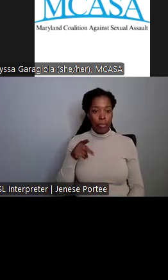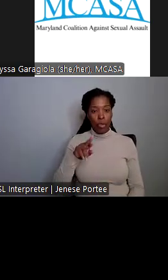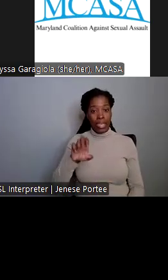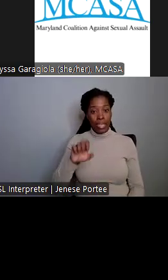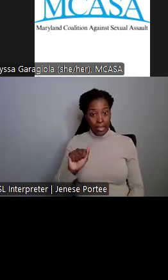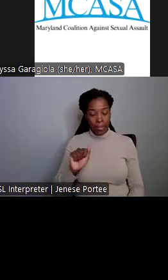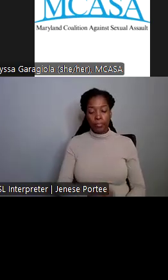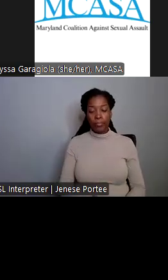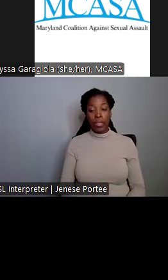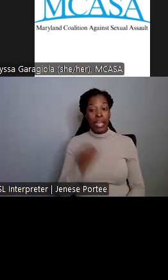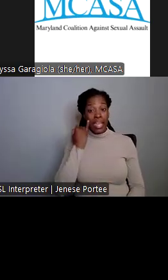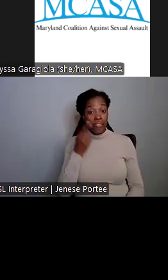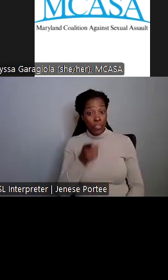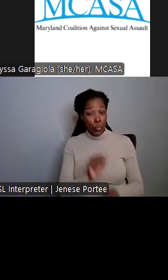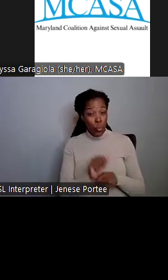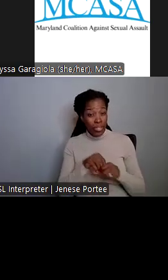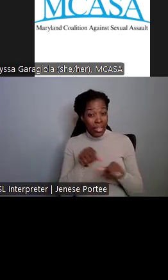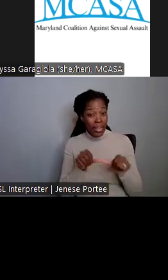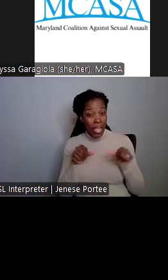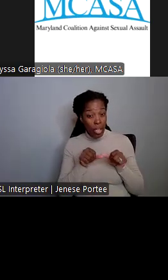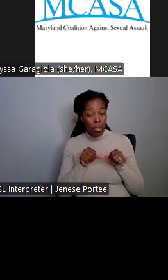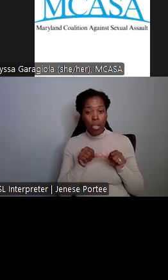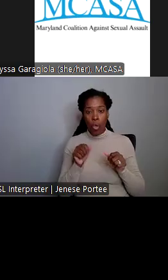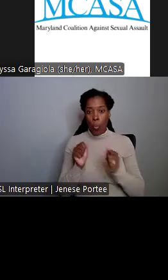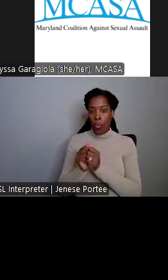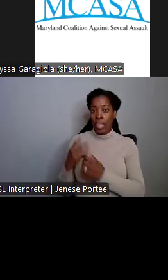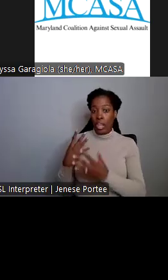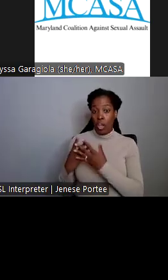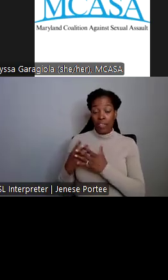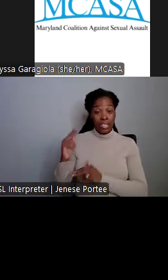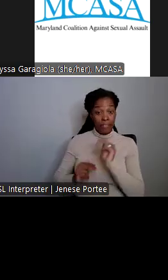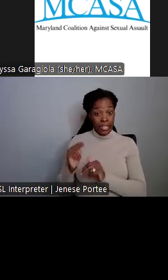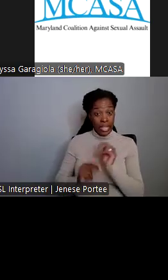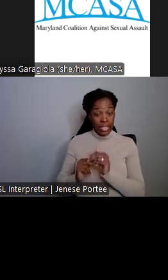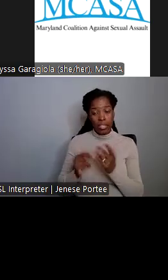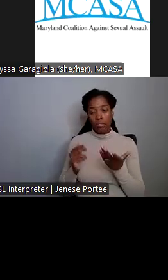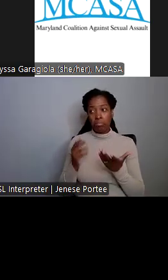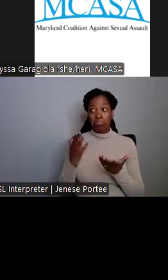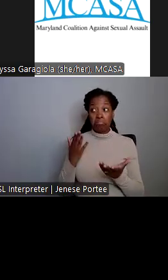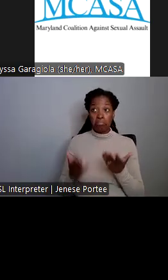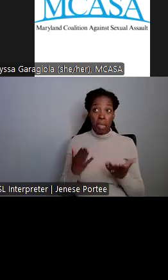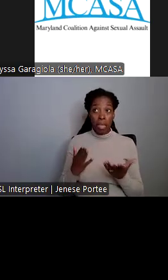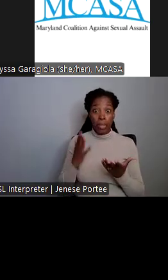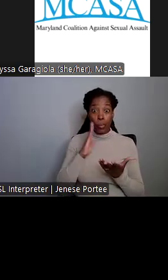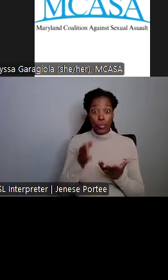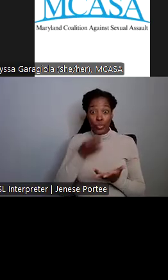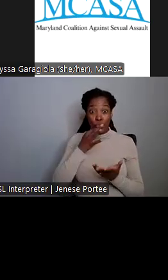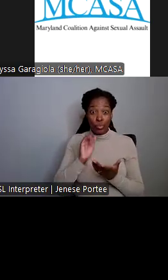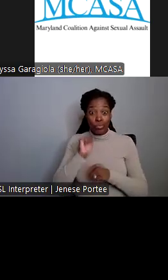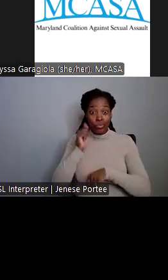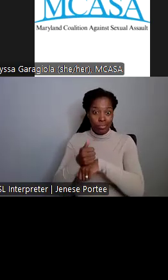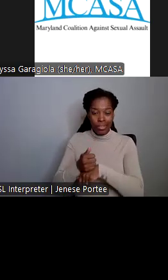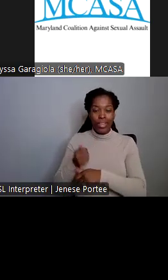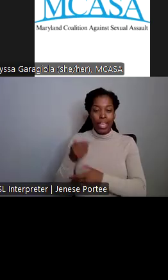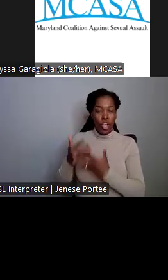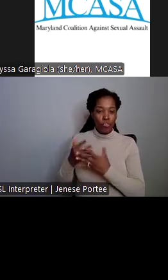in an area that has an incarceration facility or maybe getting an incarcerated facility,